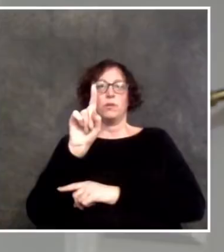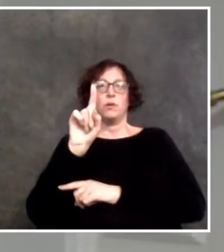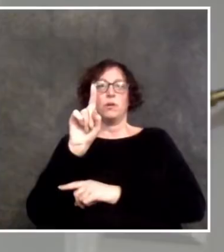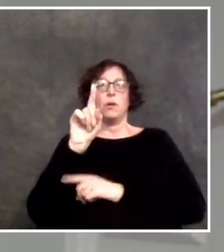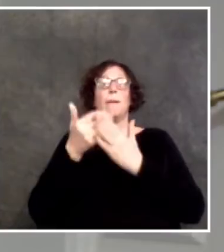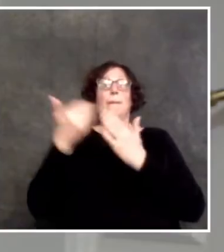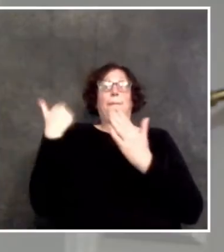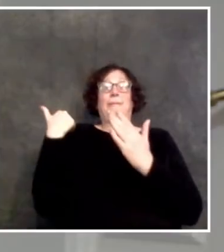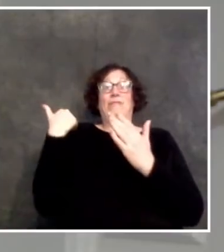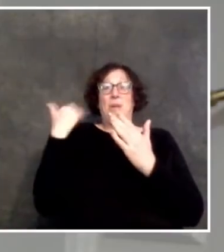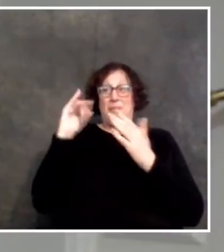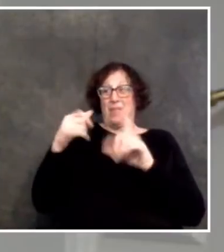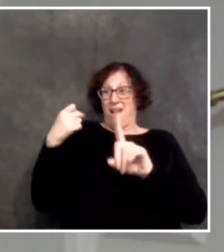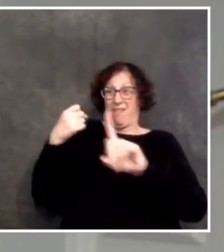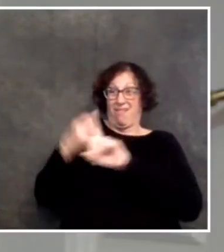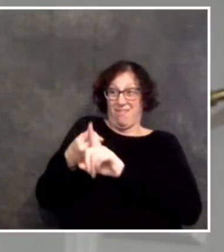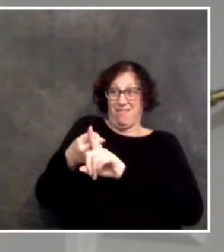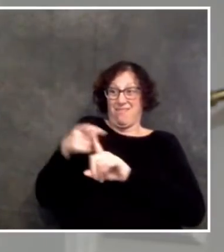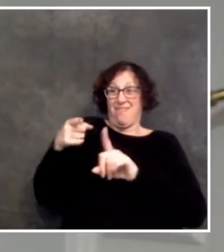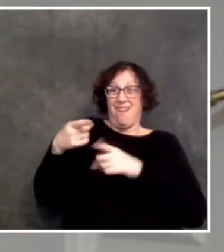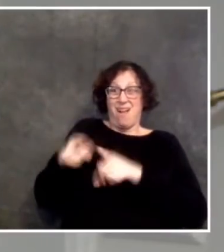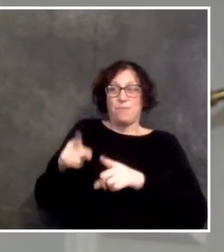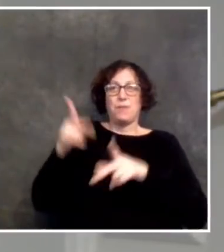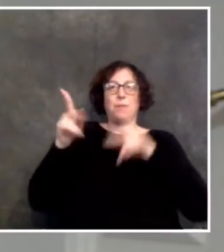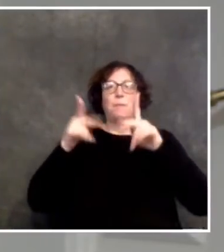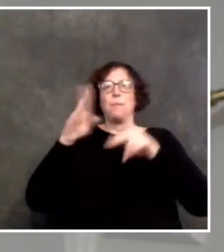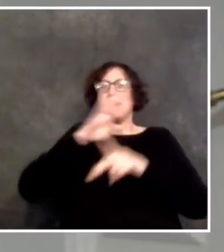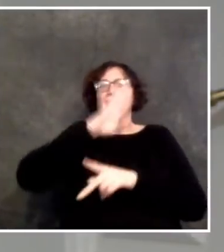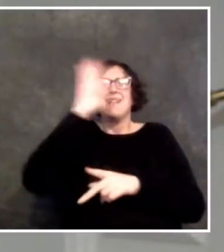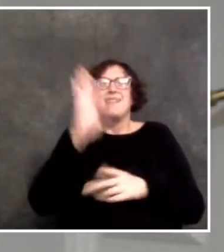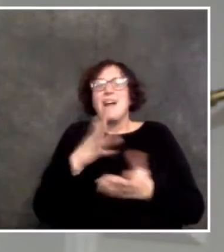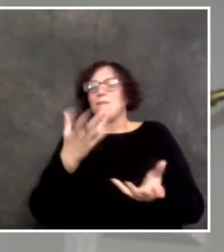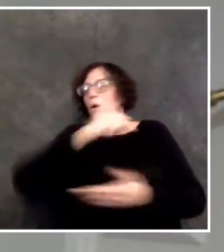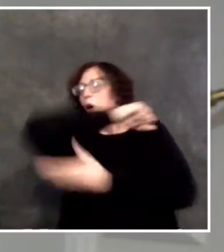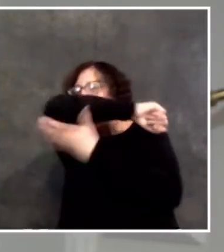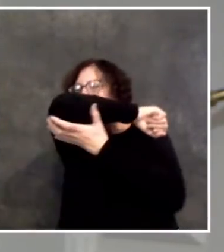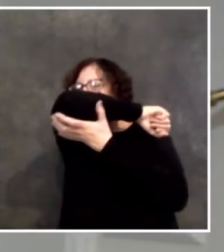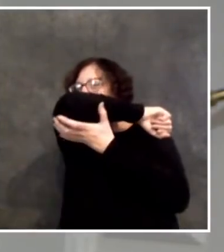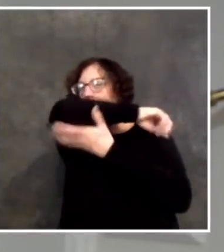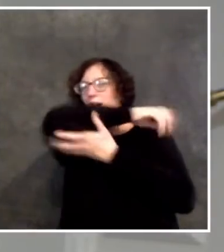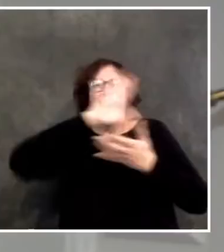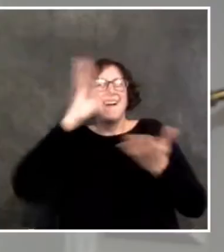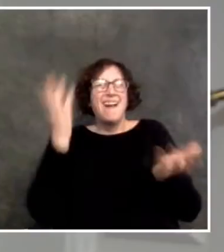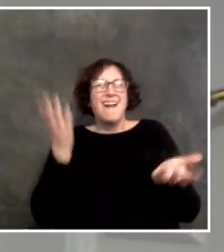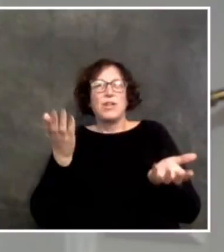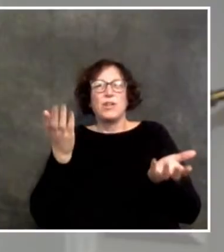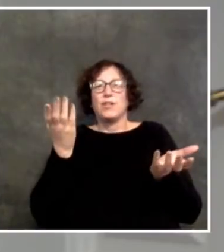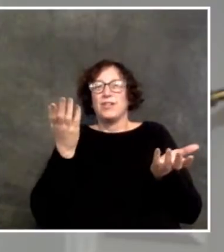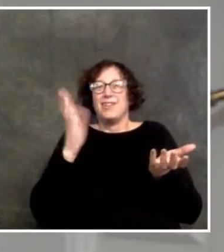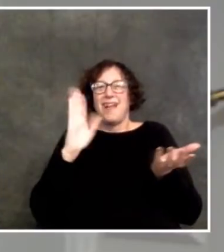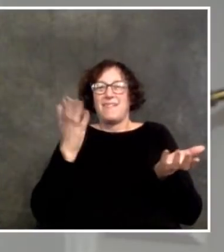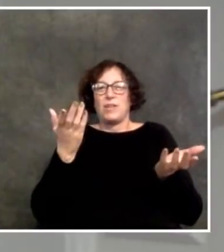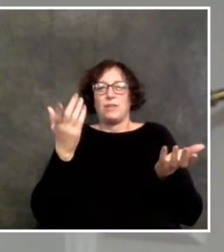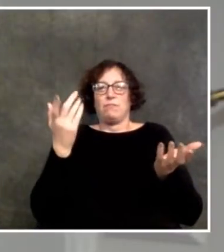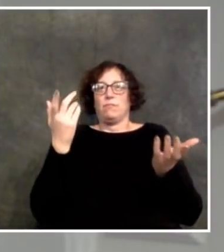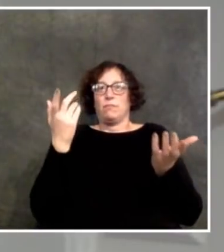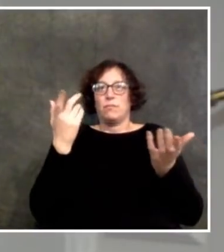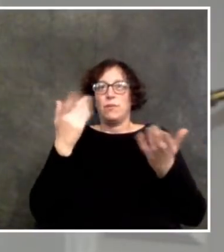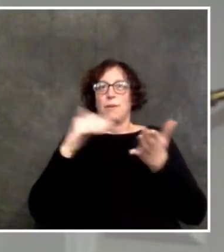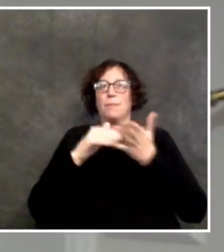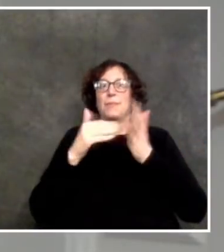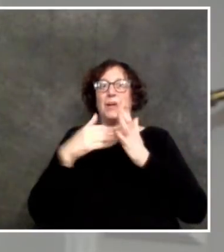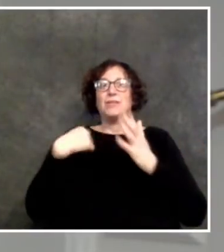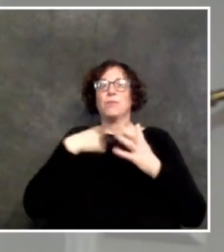And so I see this as a similar sort of cultural shift, so that giving New Yorkers